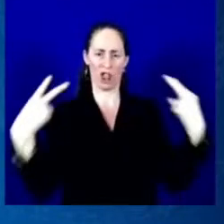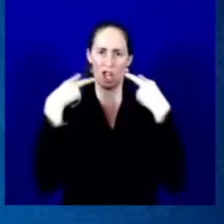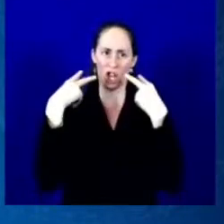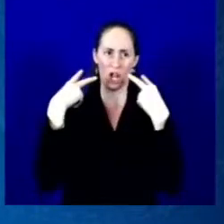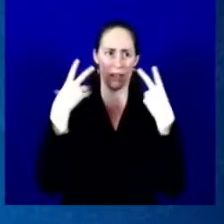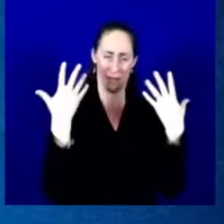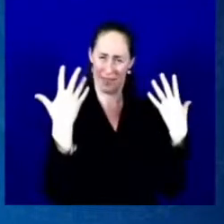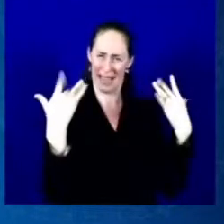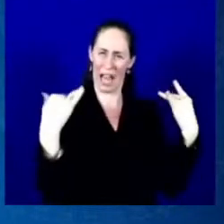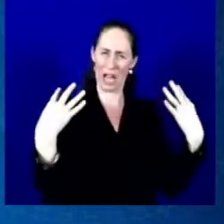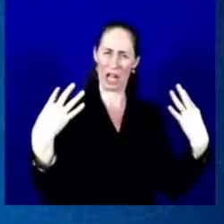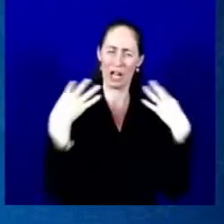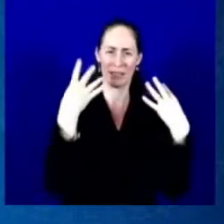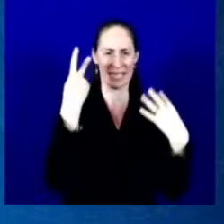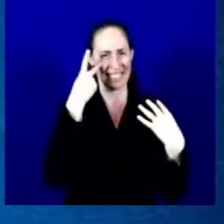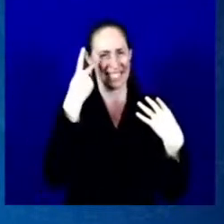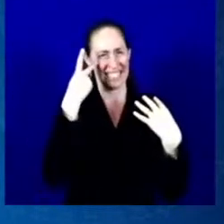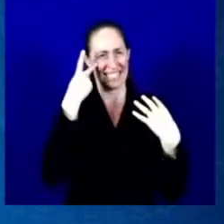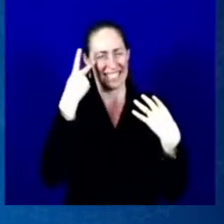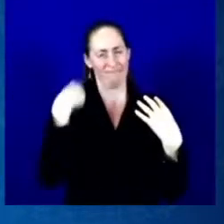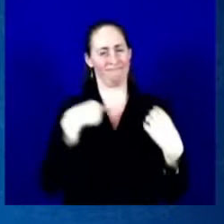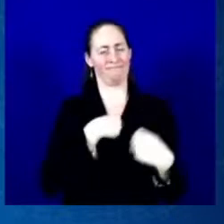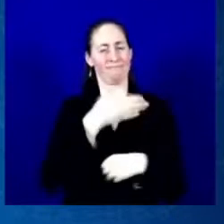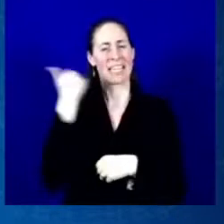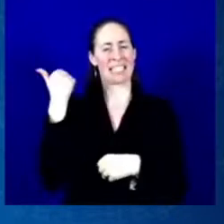it known